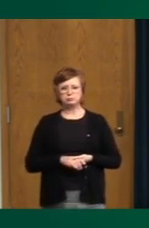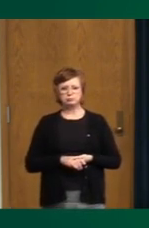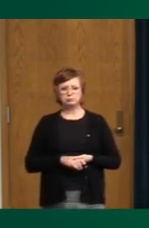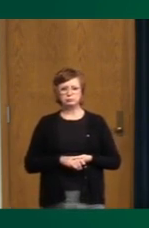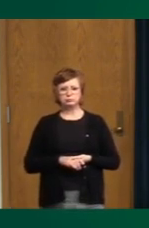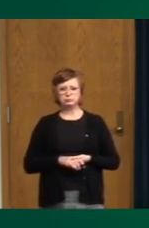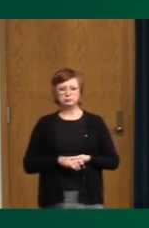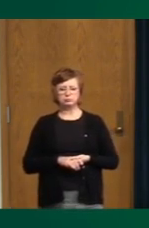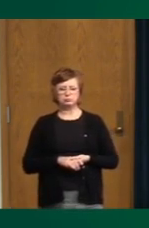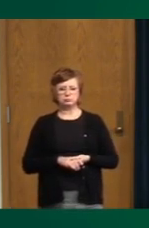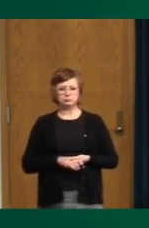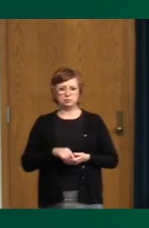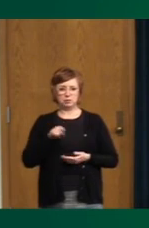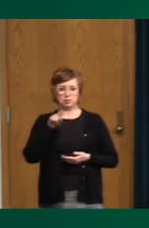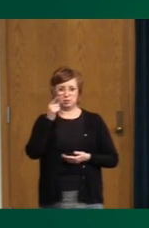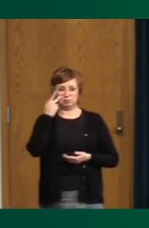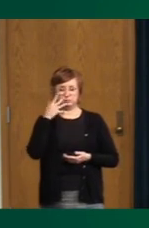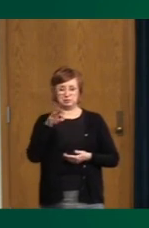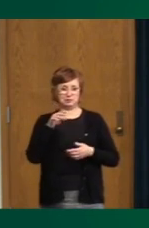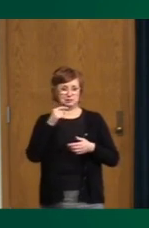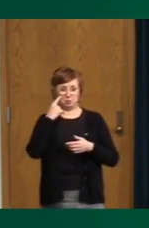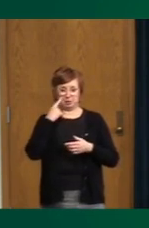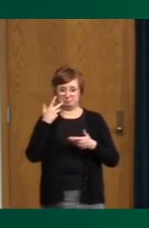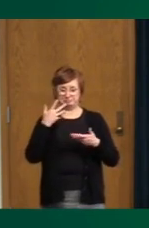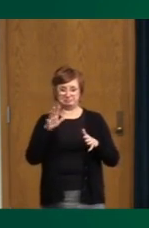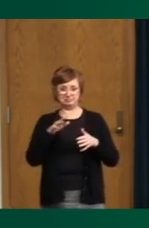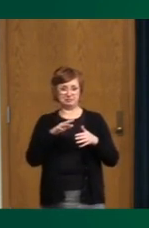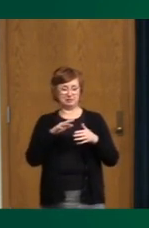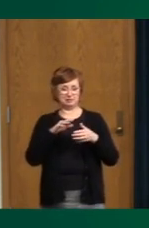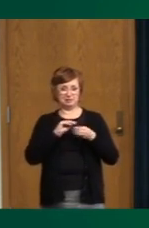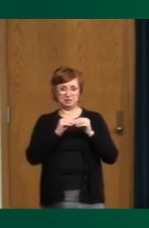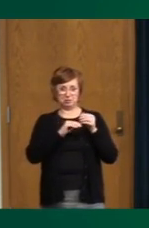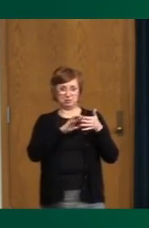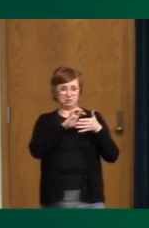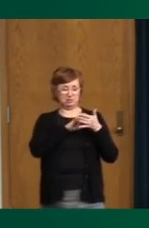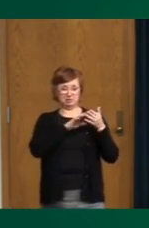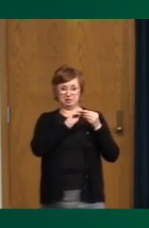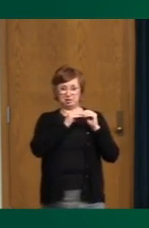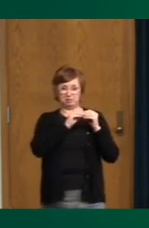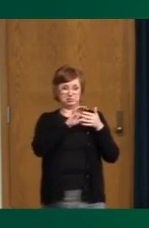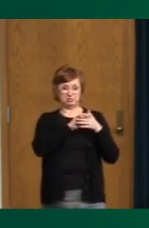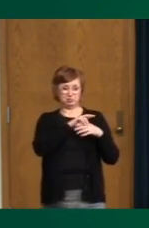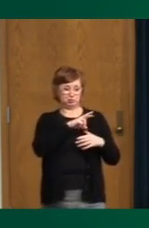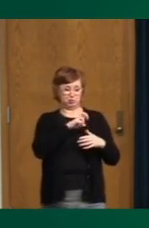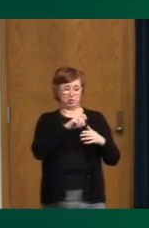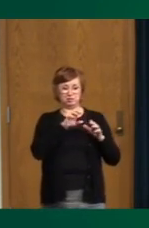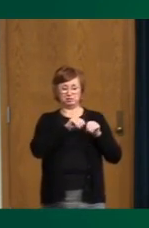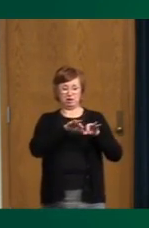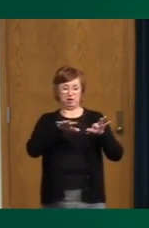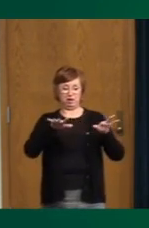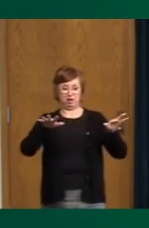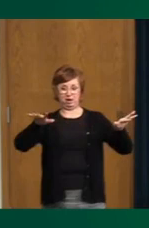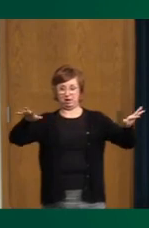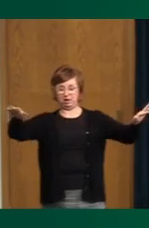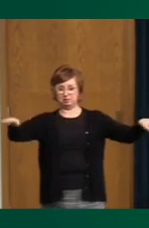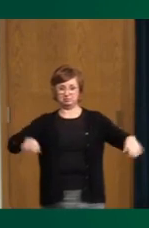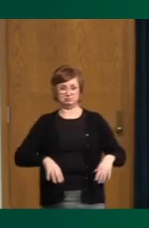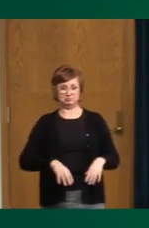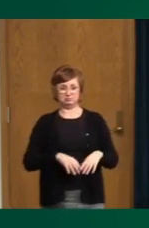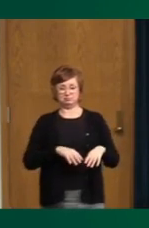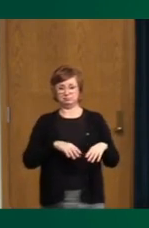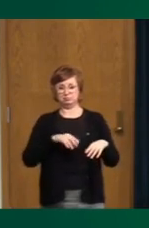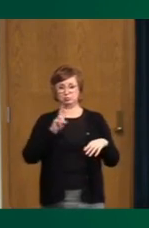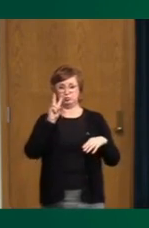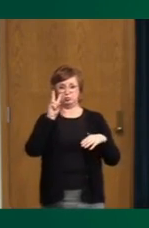very quickly, just with the numbers that were provided, that literally thousands of phone calls can be